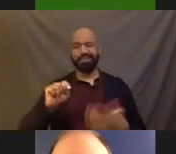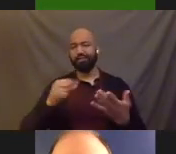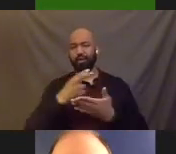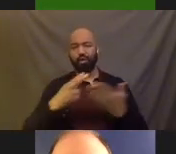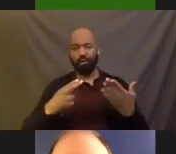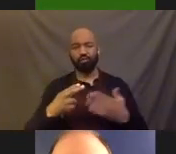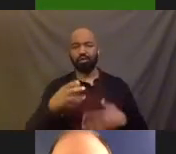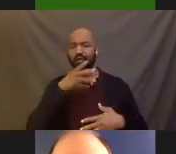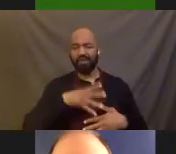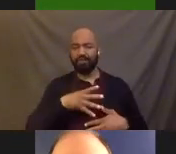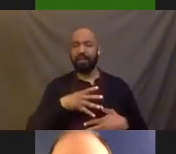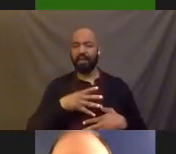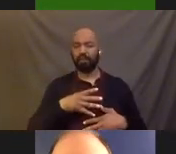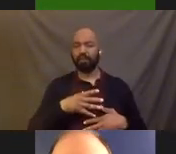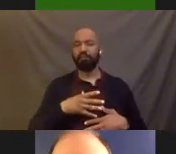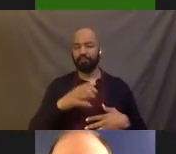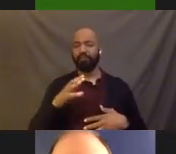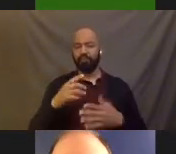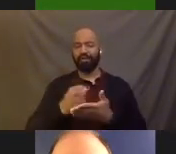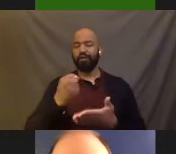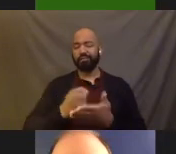I hope that we get to talk about that during the discussion.